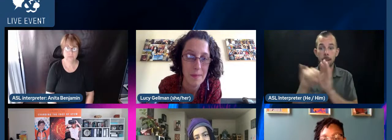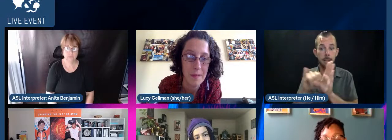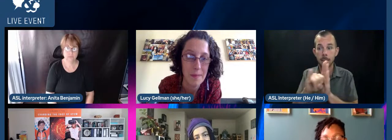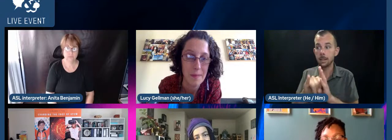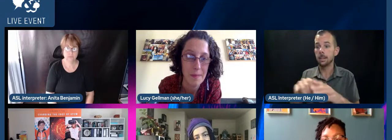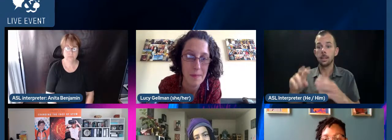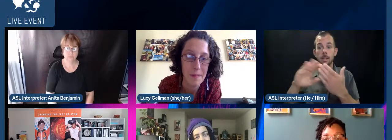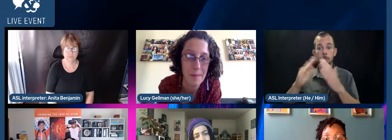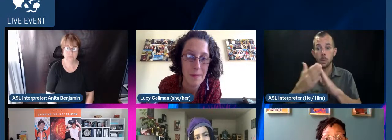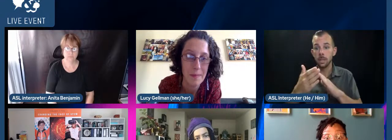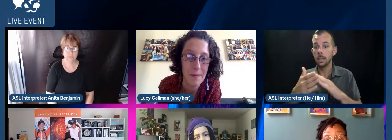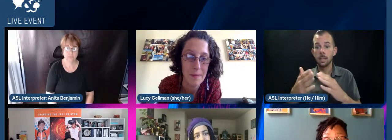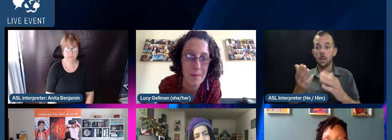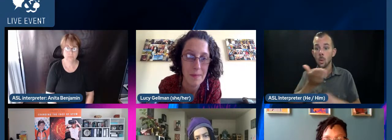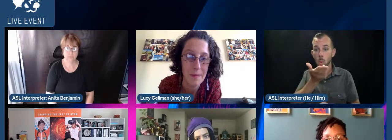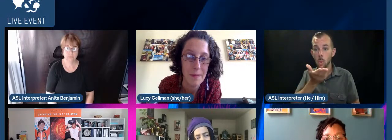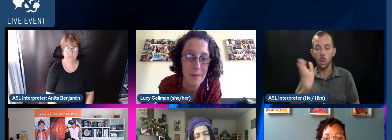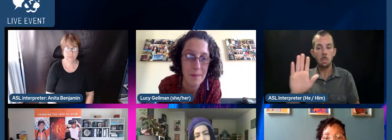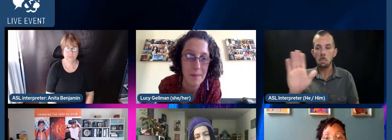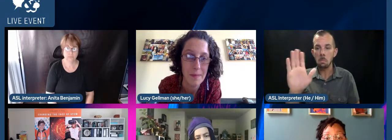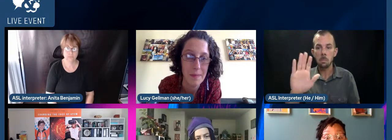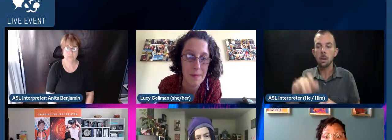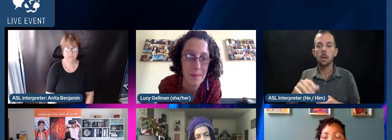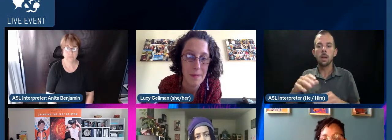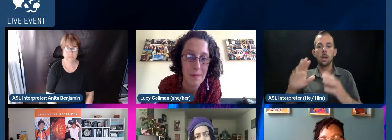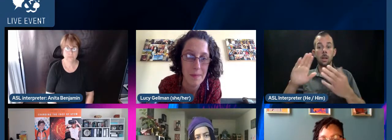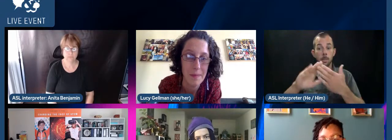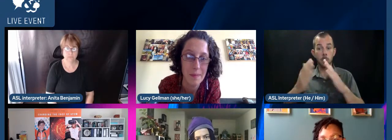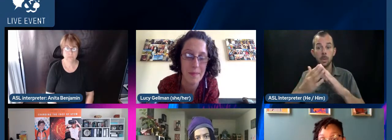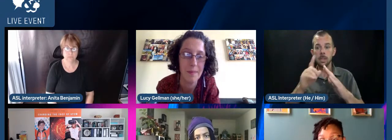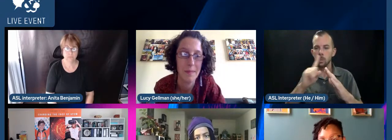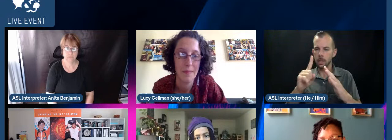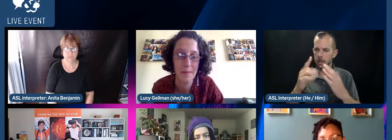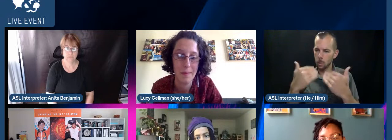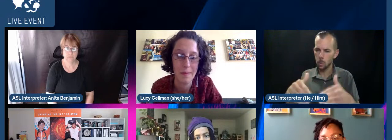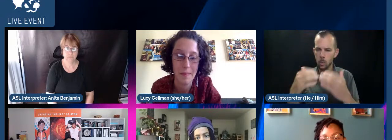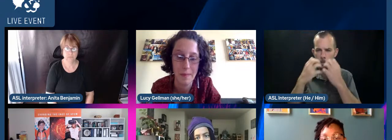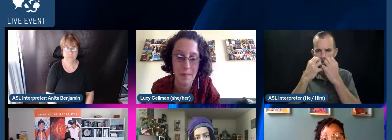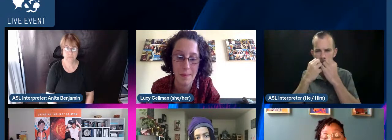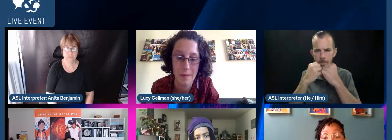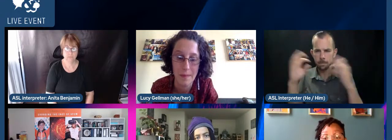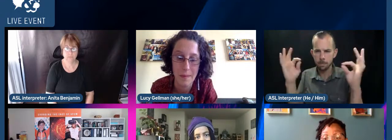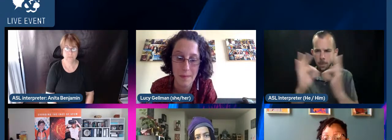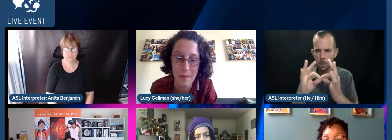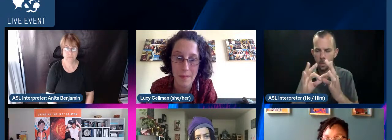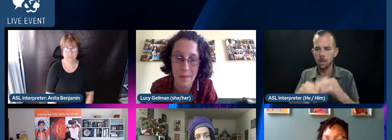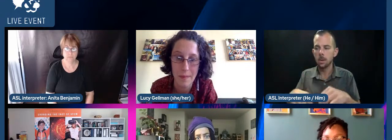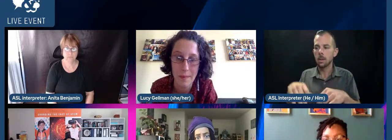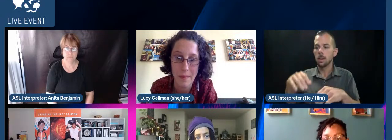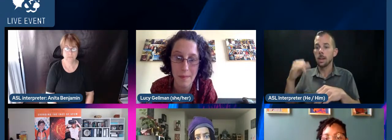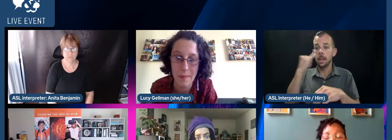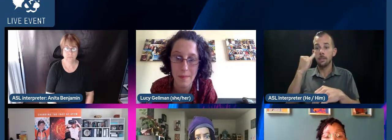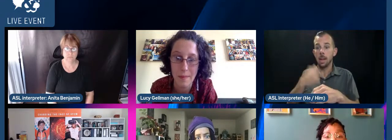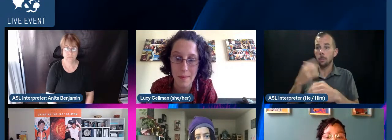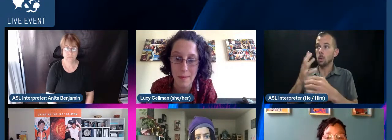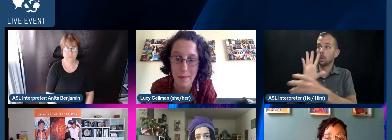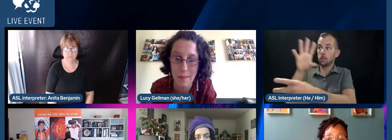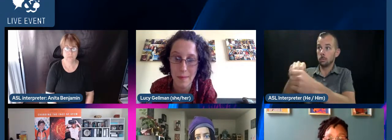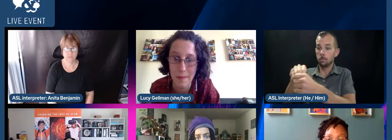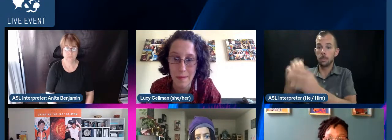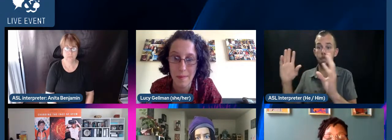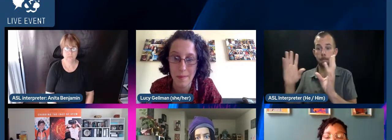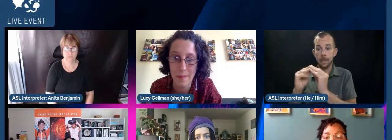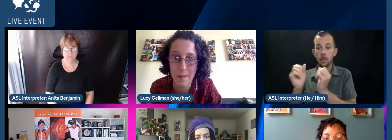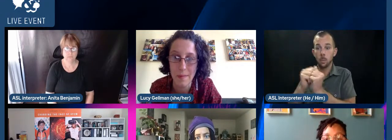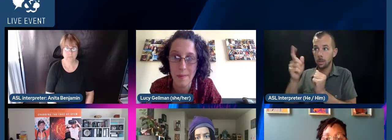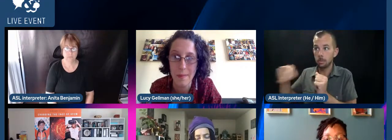something that's cheap. When I think of my community, I think of people who, if I'm going to be beaten in the street, these are the people who's going to be organizing for me. Okay. Like when I think of